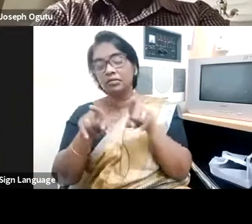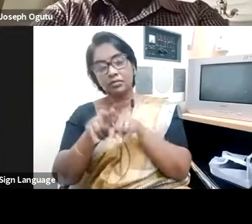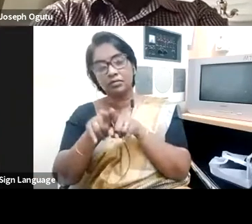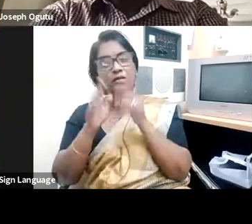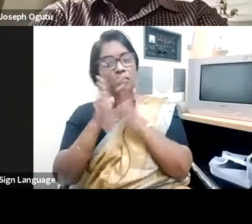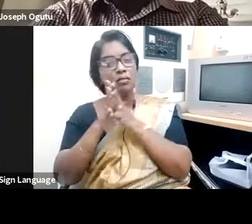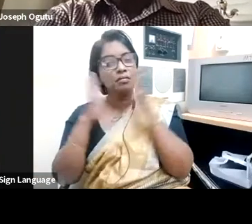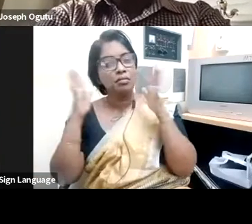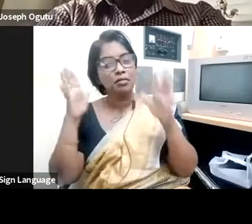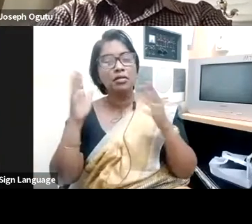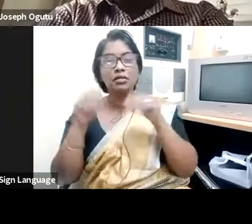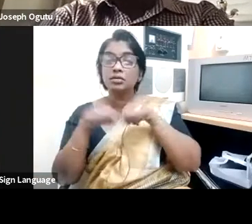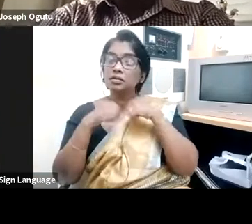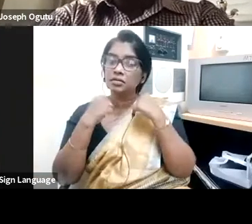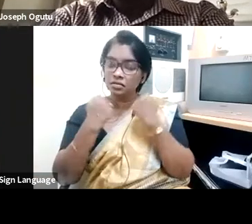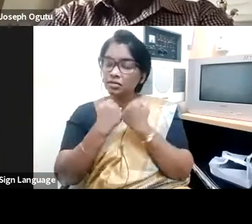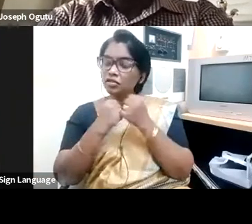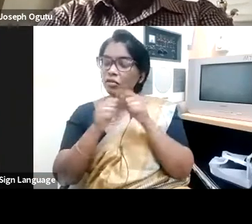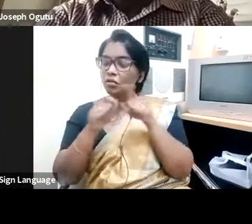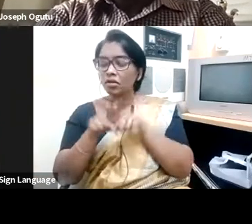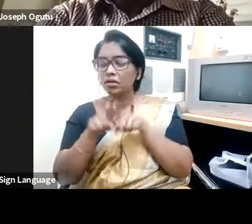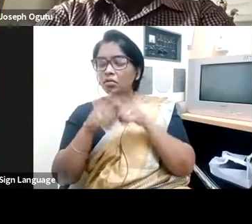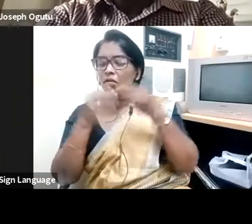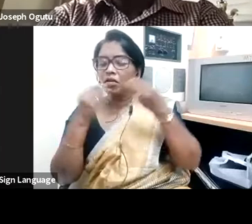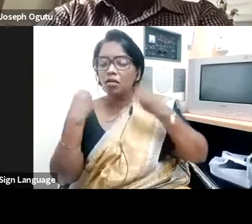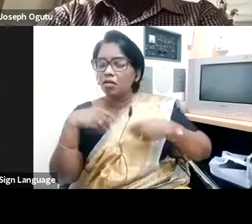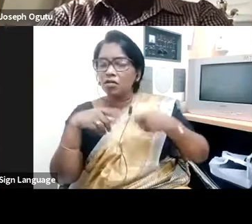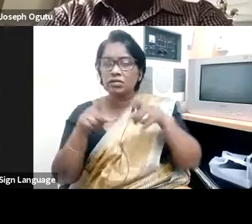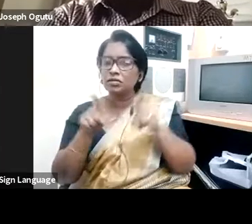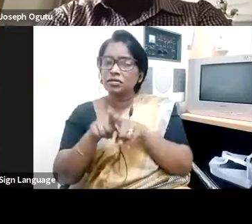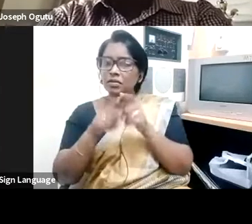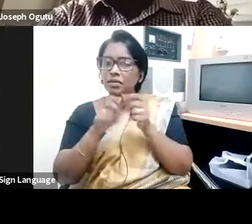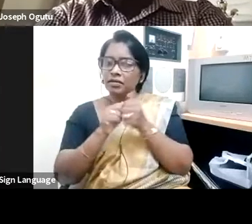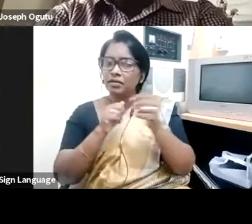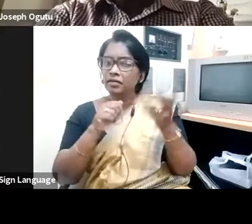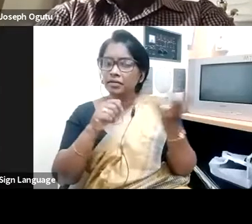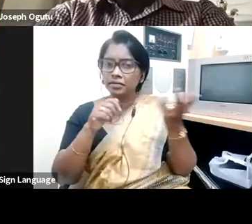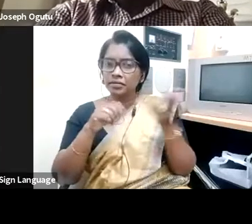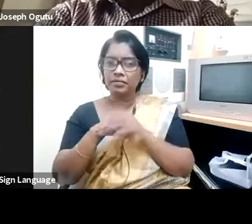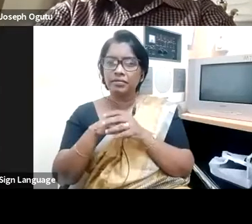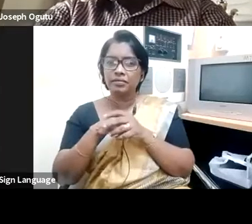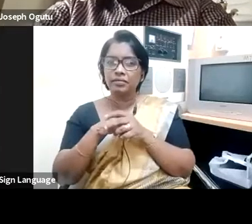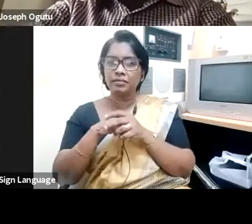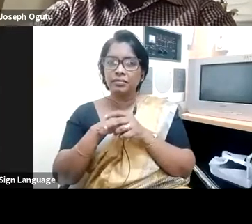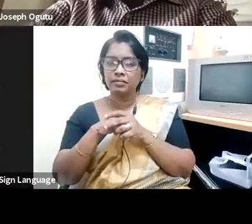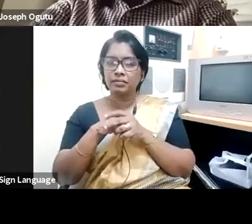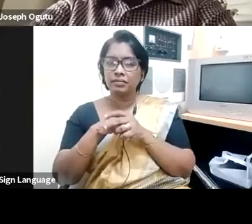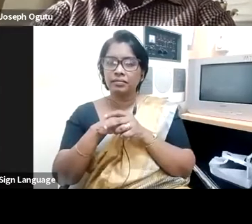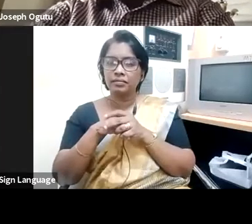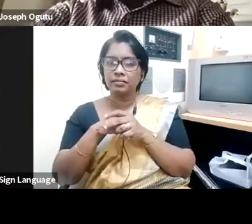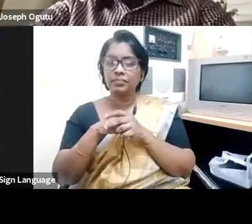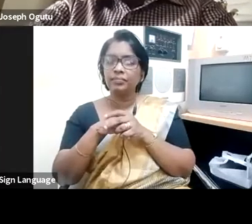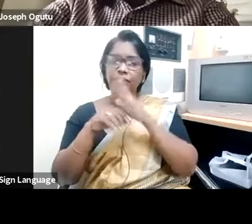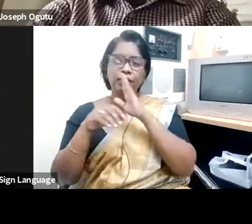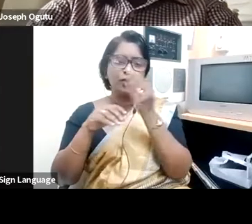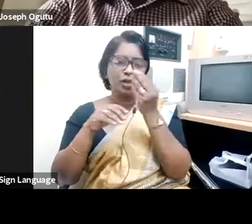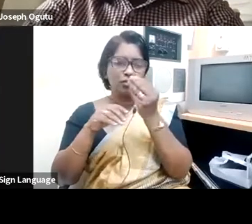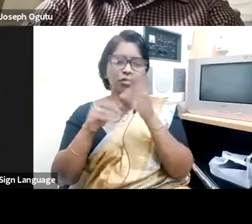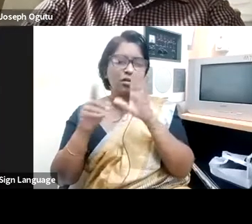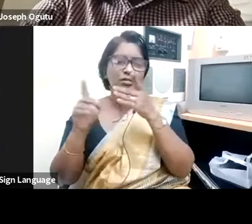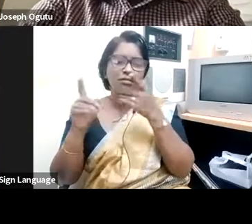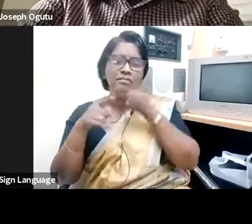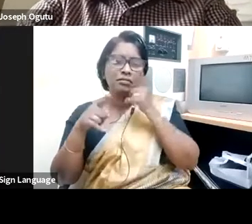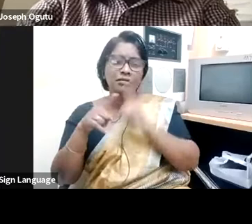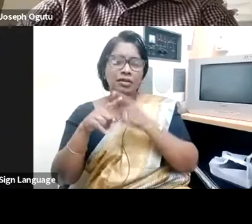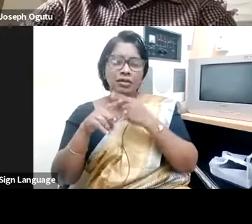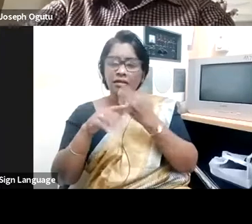inspire folks. You say you've managed to come. So, what any failures that you can reflect on in your experience? Causes of these failures? What